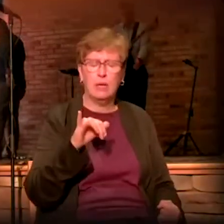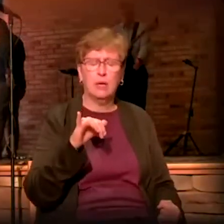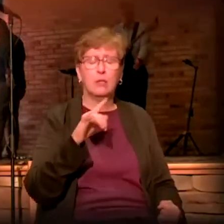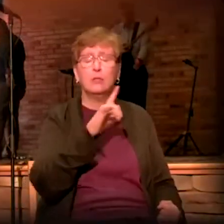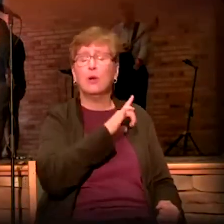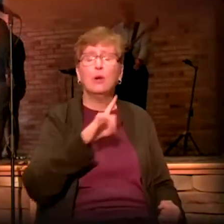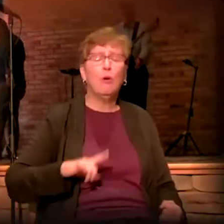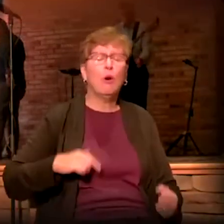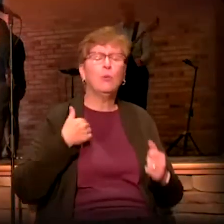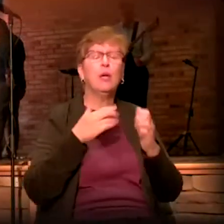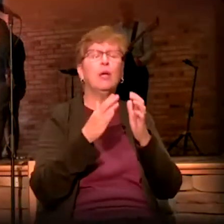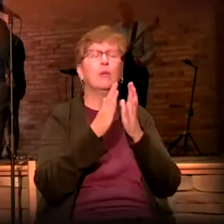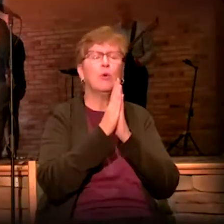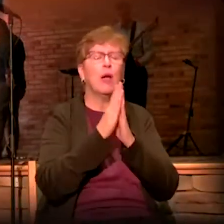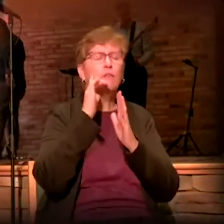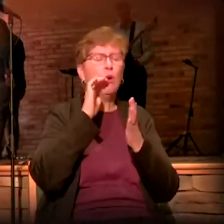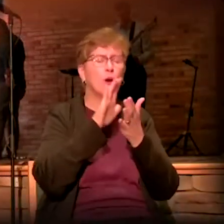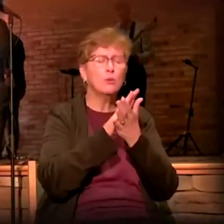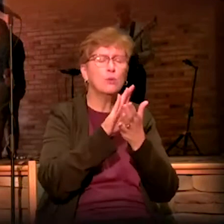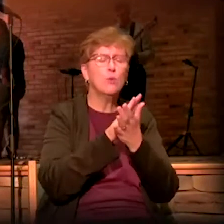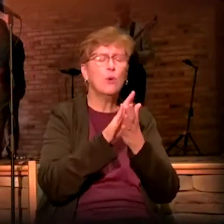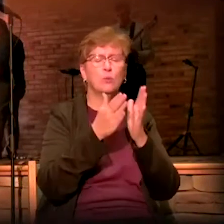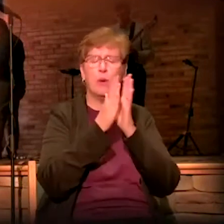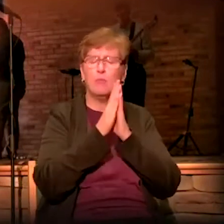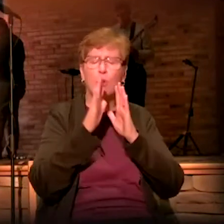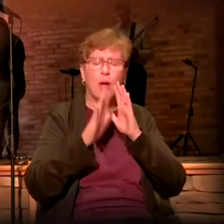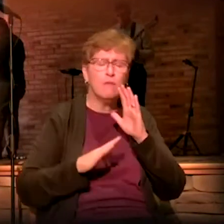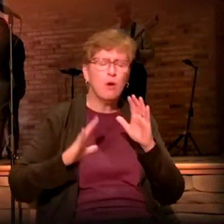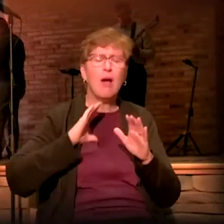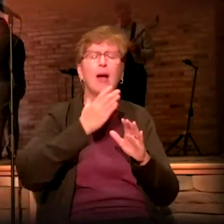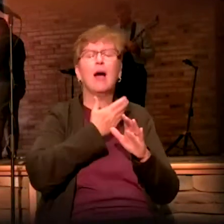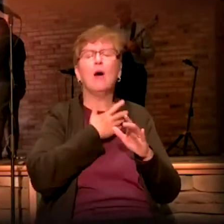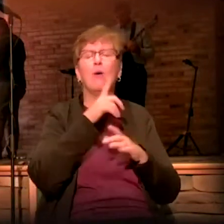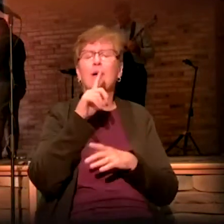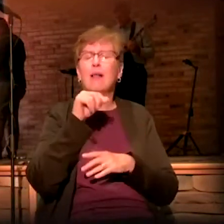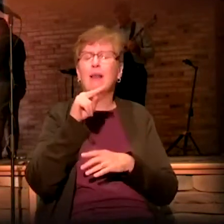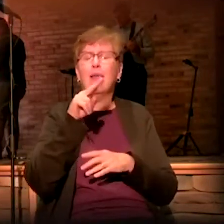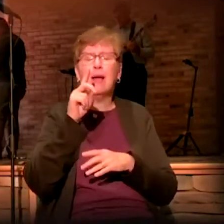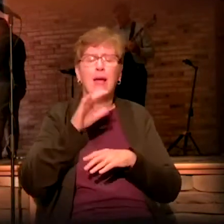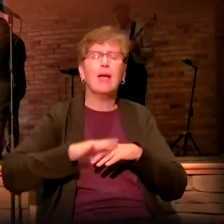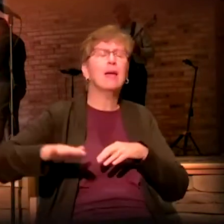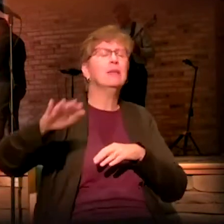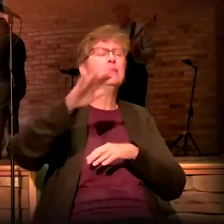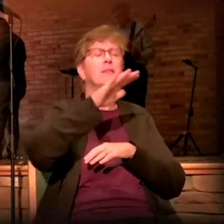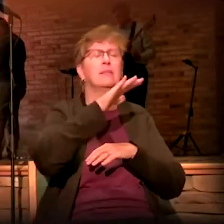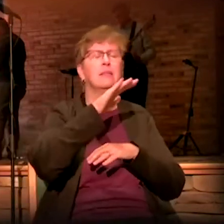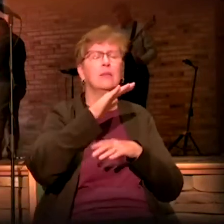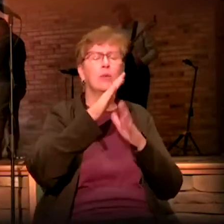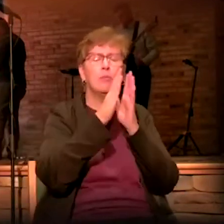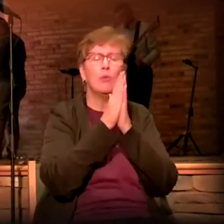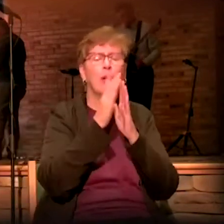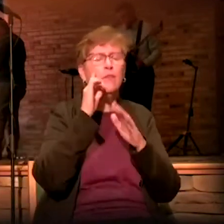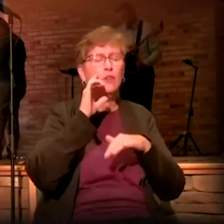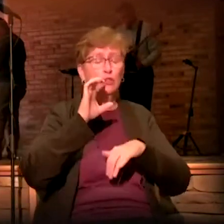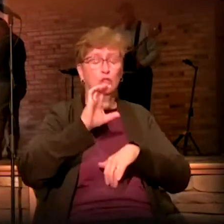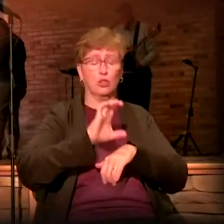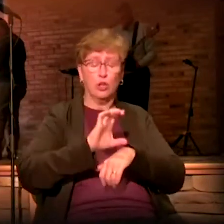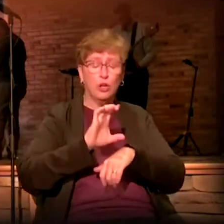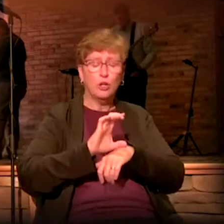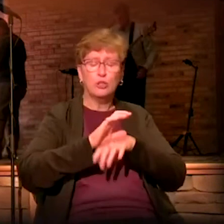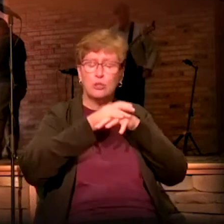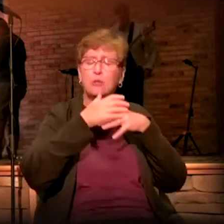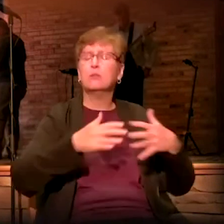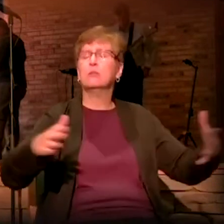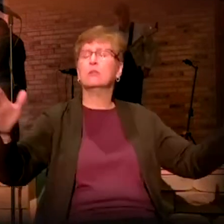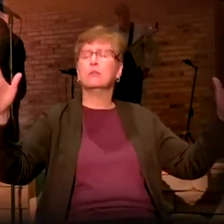pray for our schools and as we pray for our land, we pray as well for the church, for your people, that we